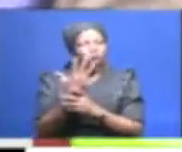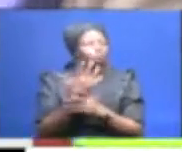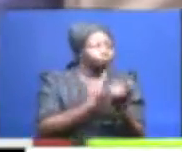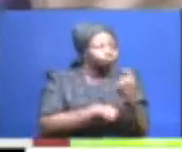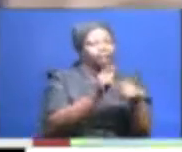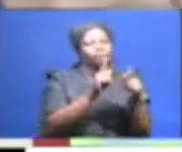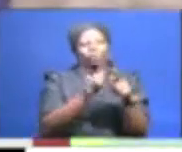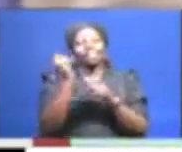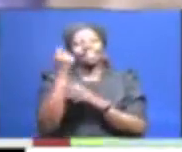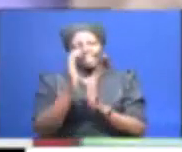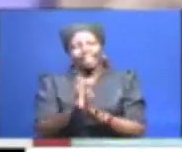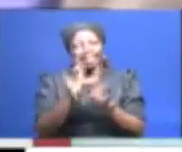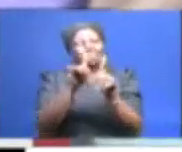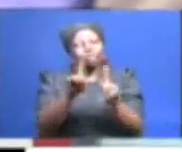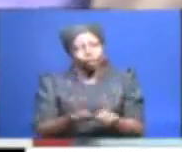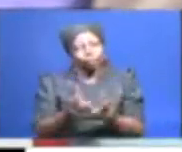Ile tunawaomba ndugu zetu